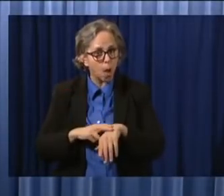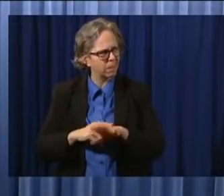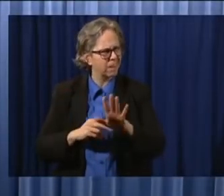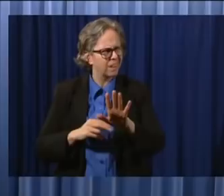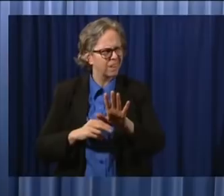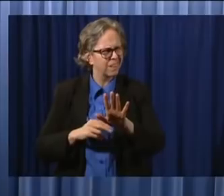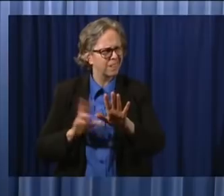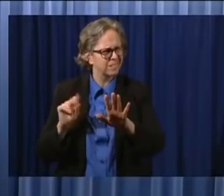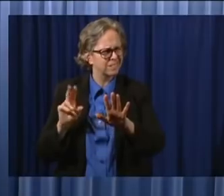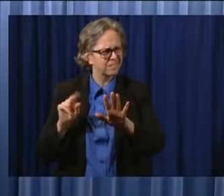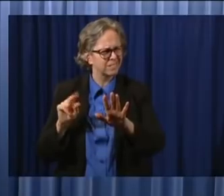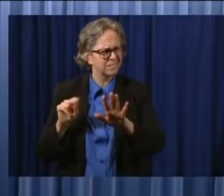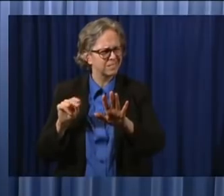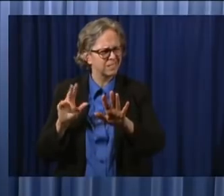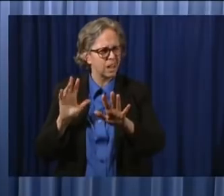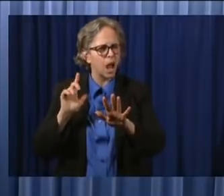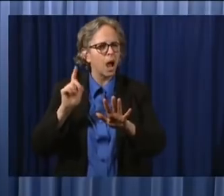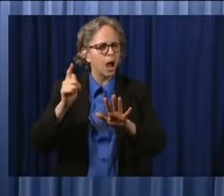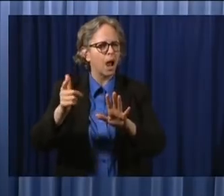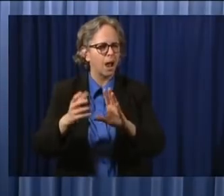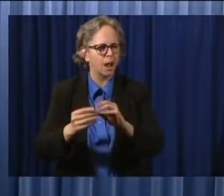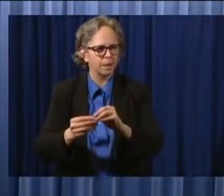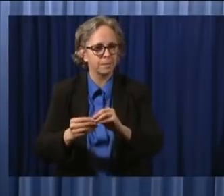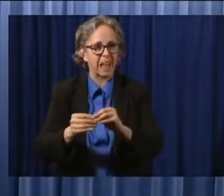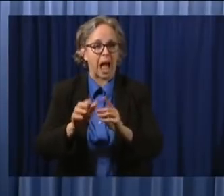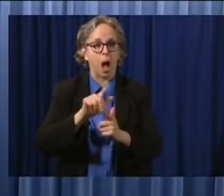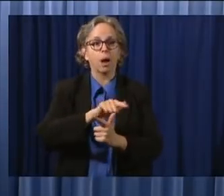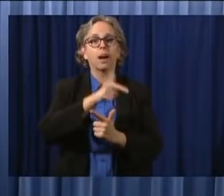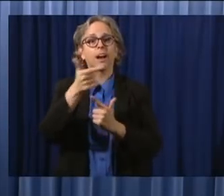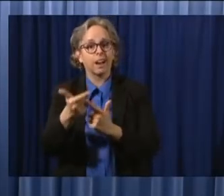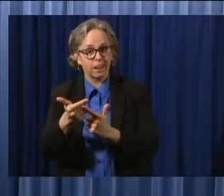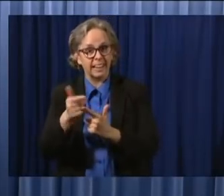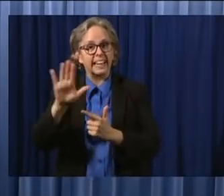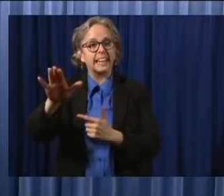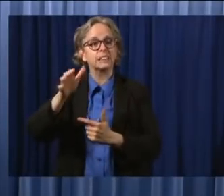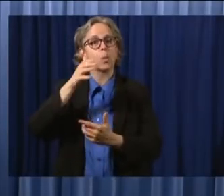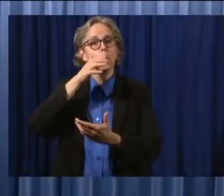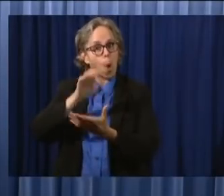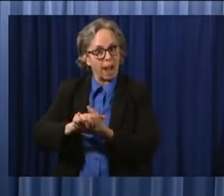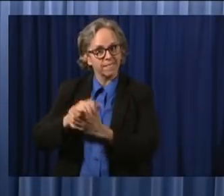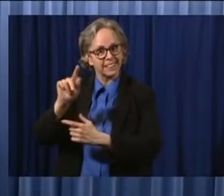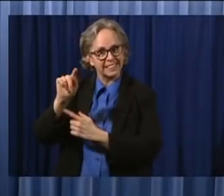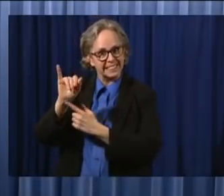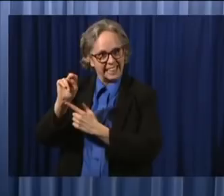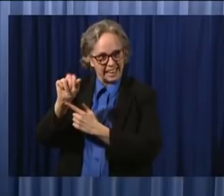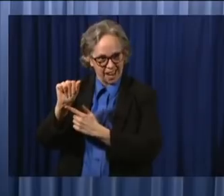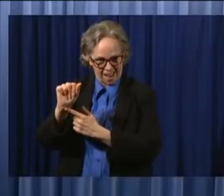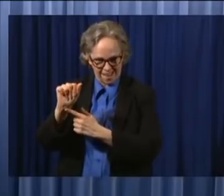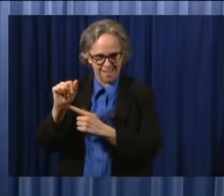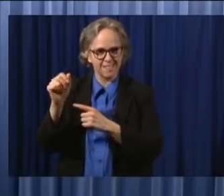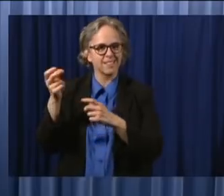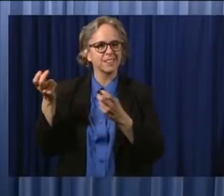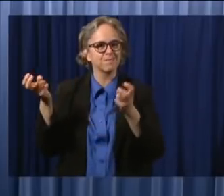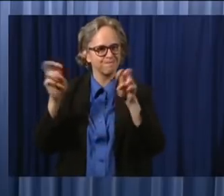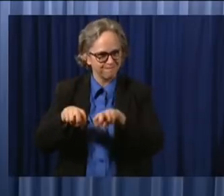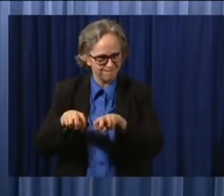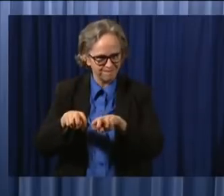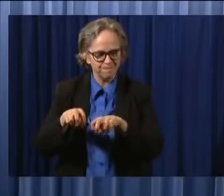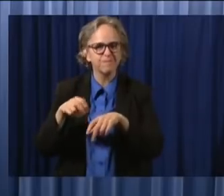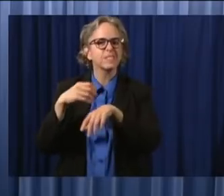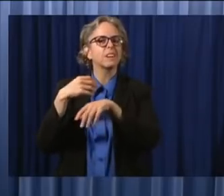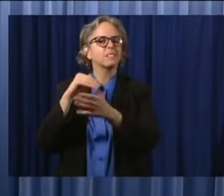him. We've asked Jeff, and we've asked his wife, Tina, who is also a physician and also